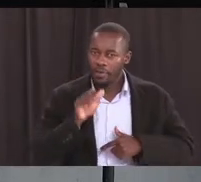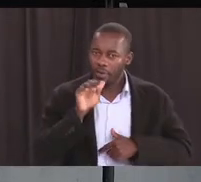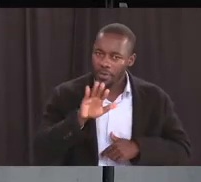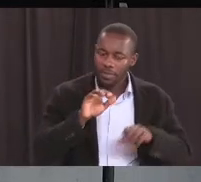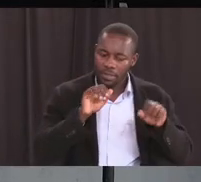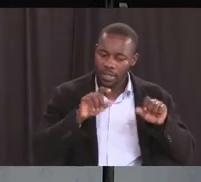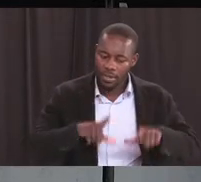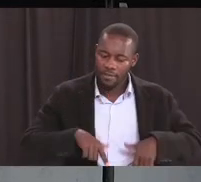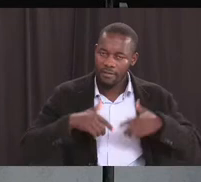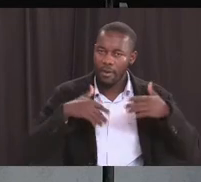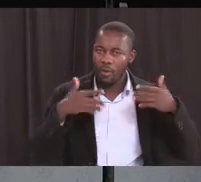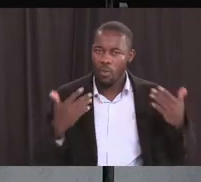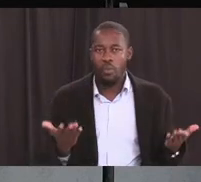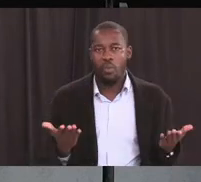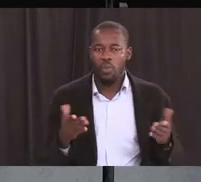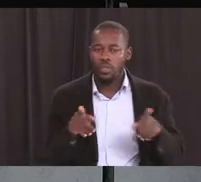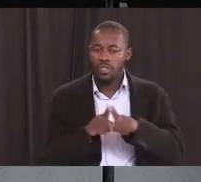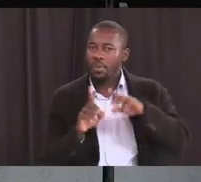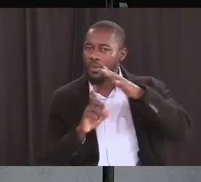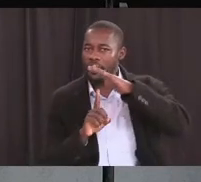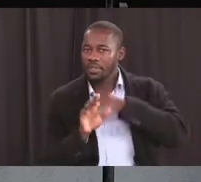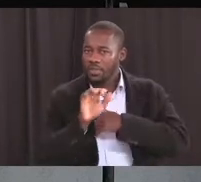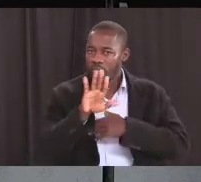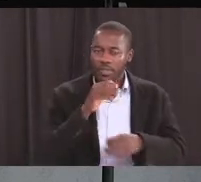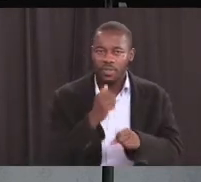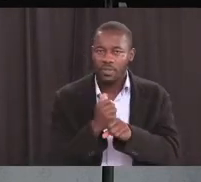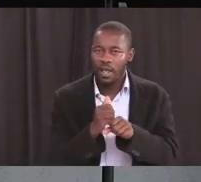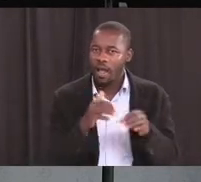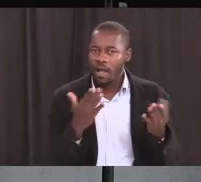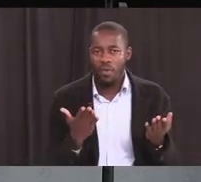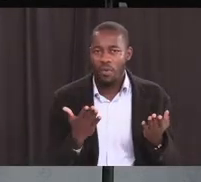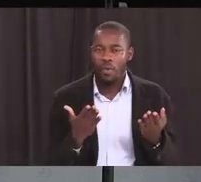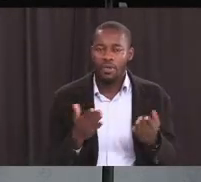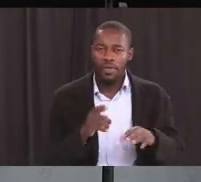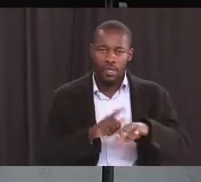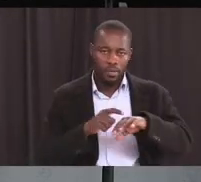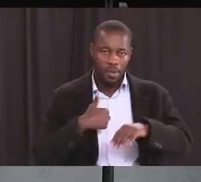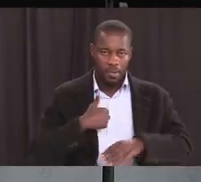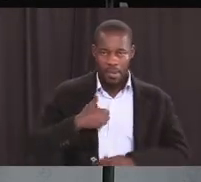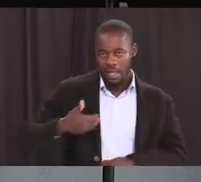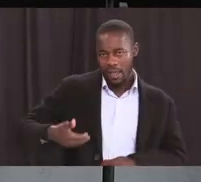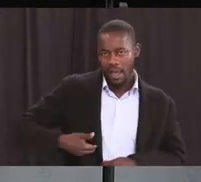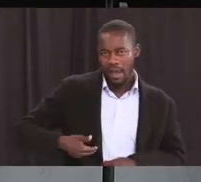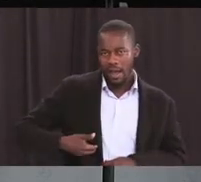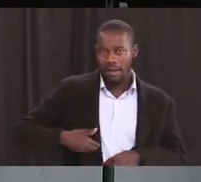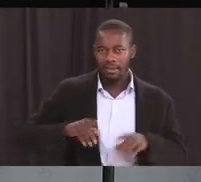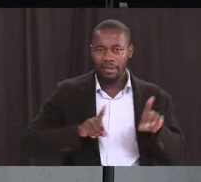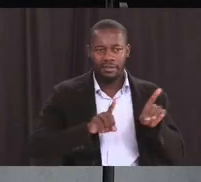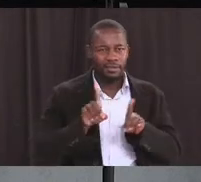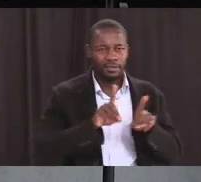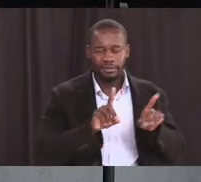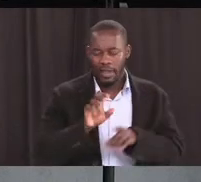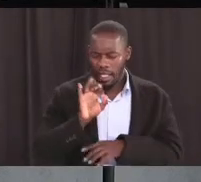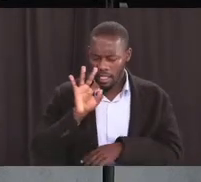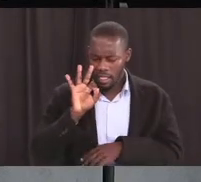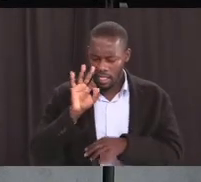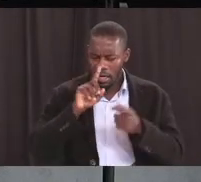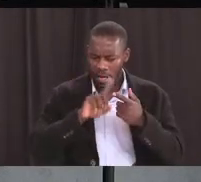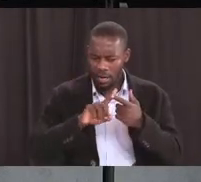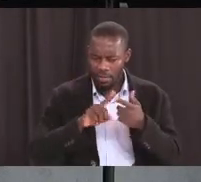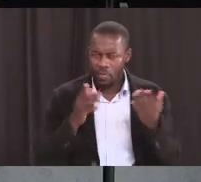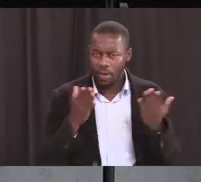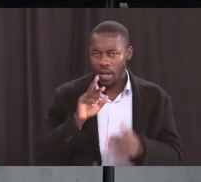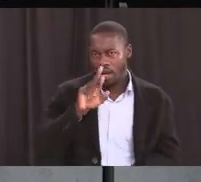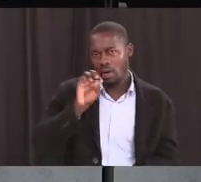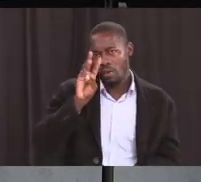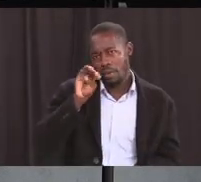today. Whenever I was a teenager, I traveled 3 times to Romania with my youth group